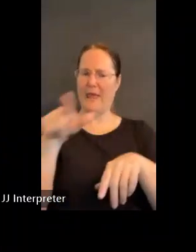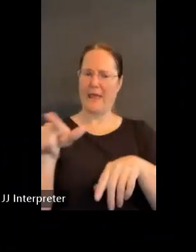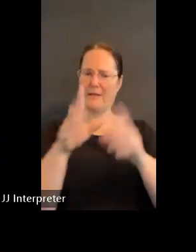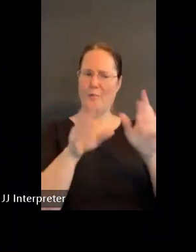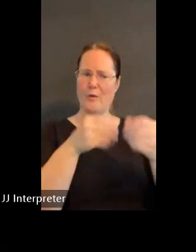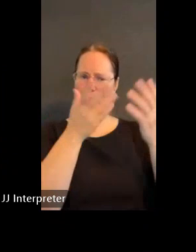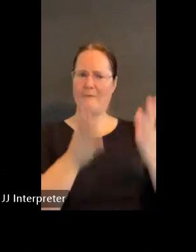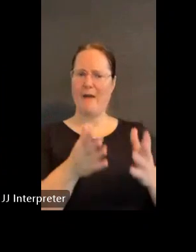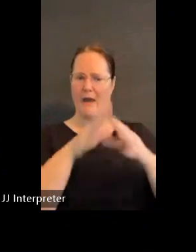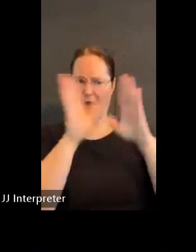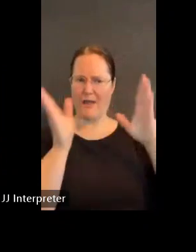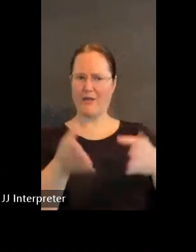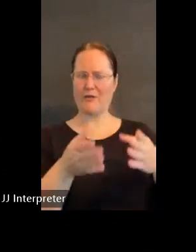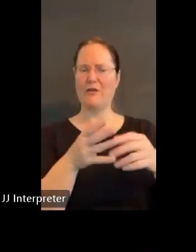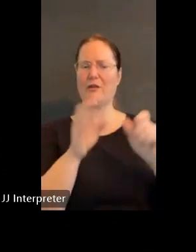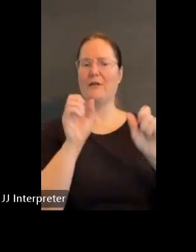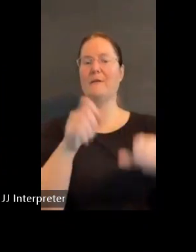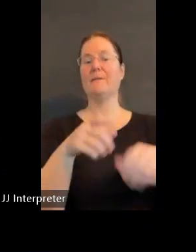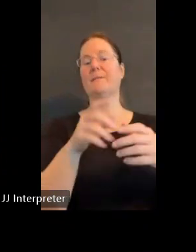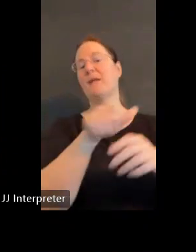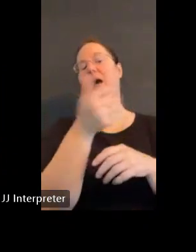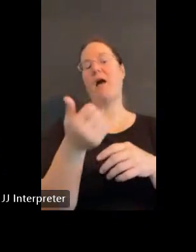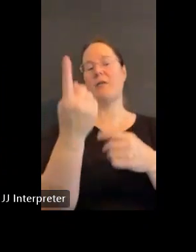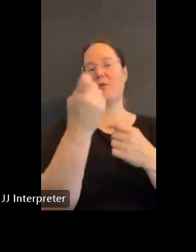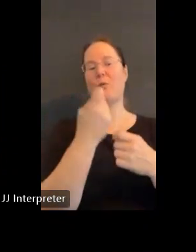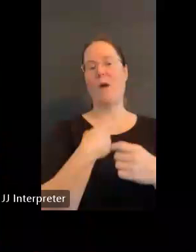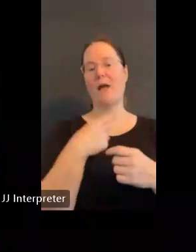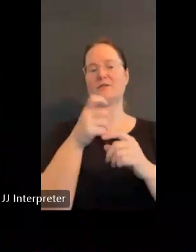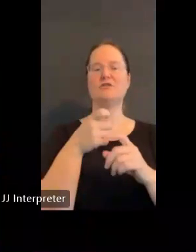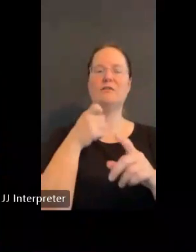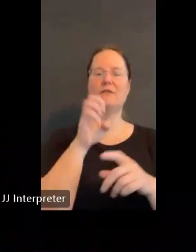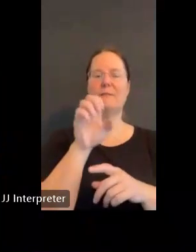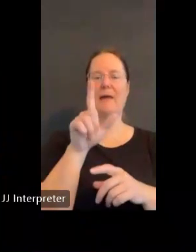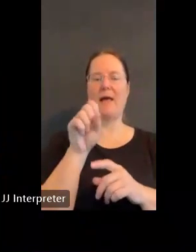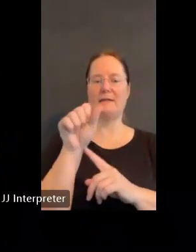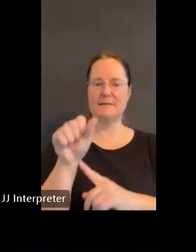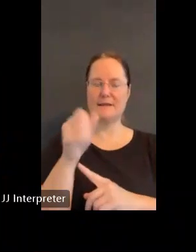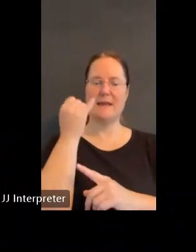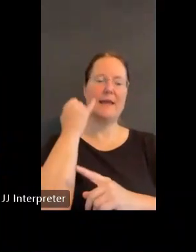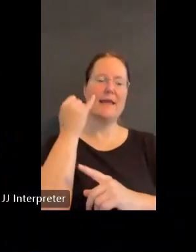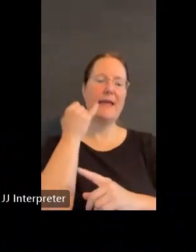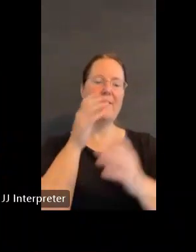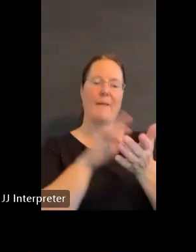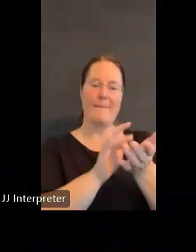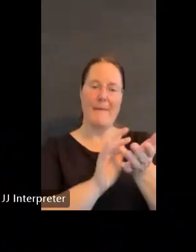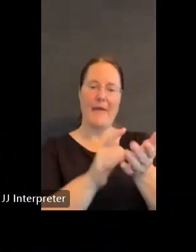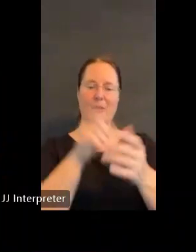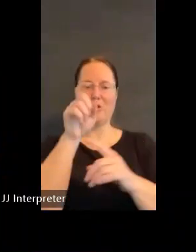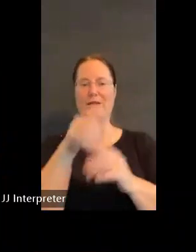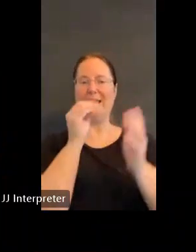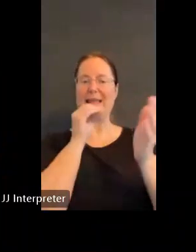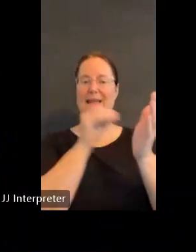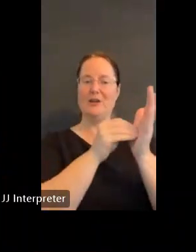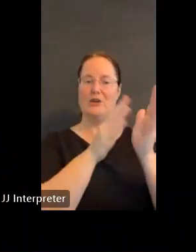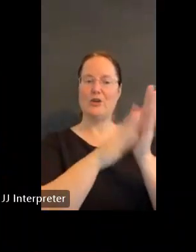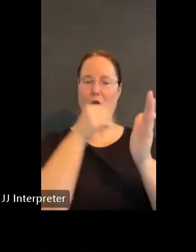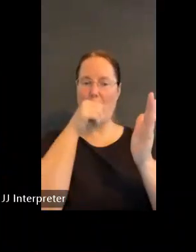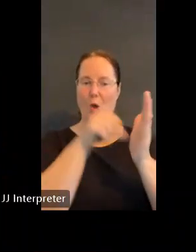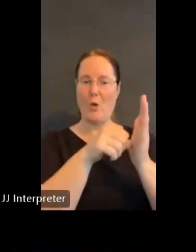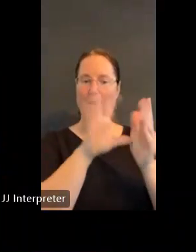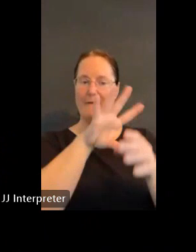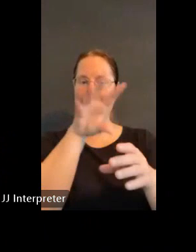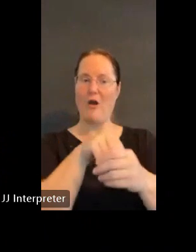All right, I see a question from Elsa. When requesting or providing a medical need note and the disability involves a service or support animal,